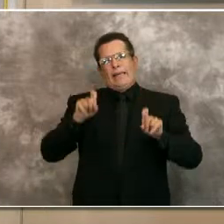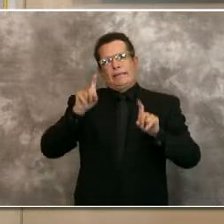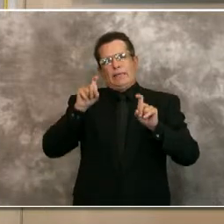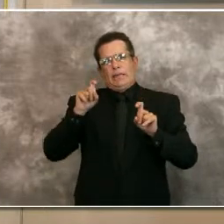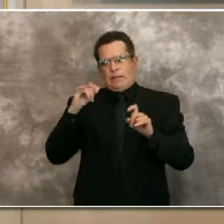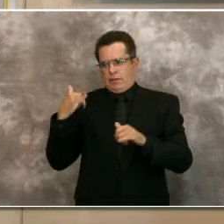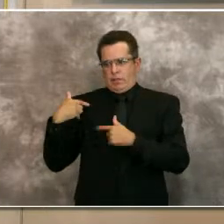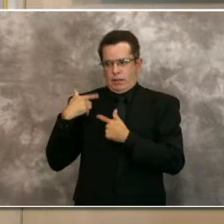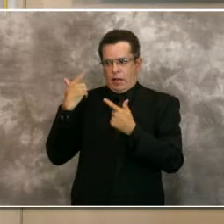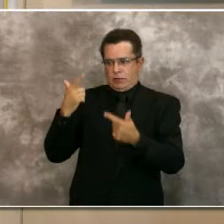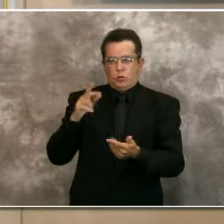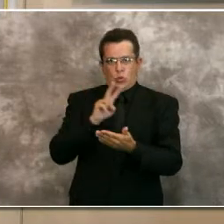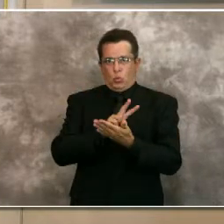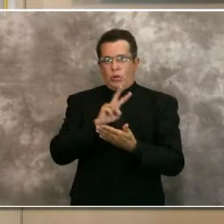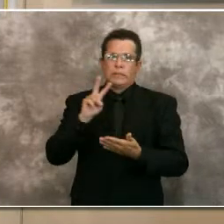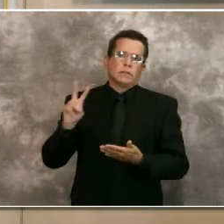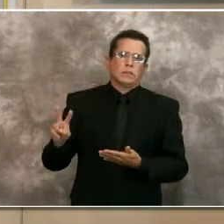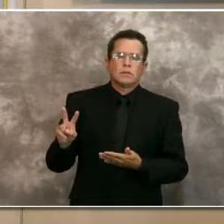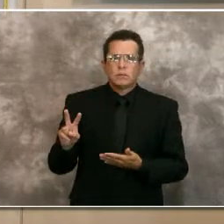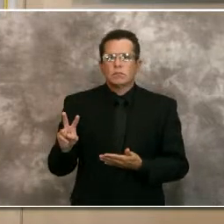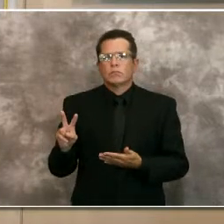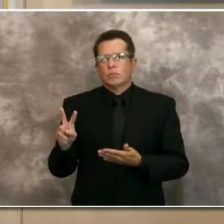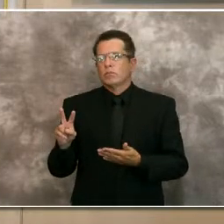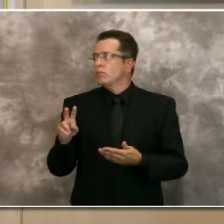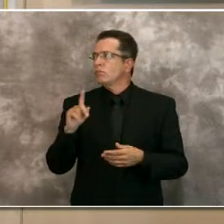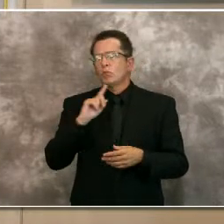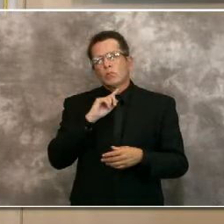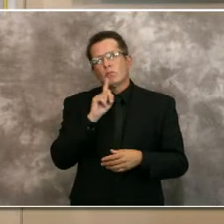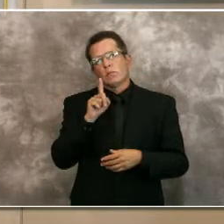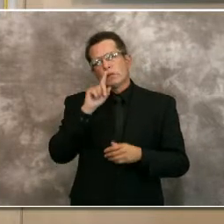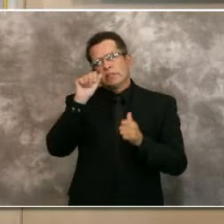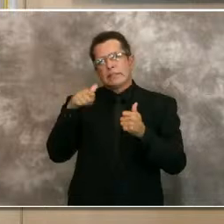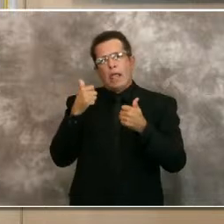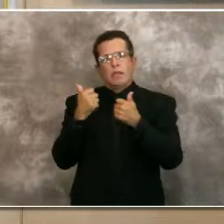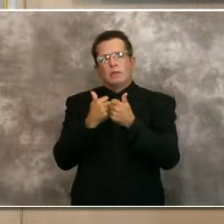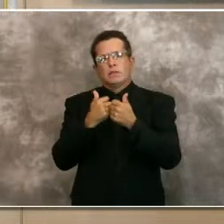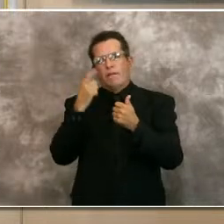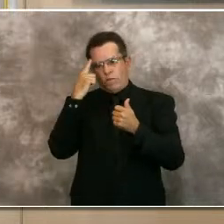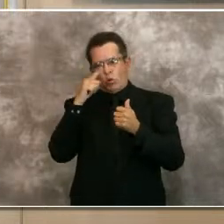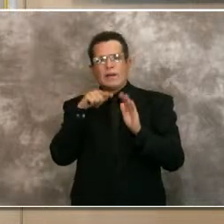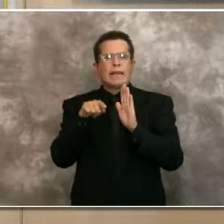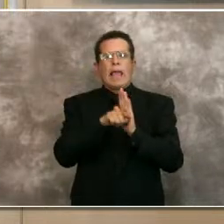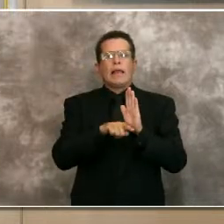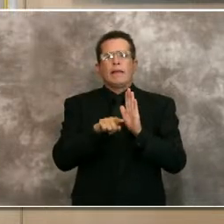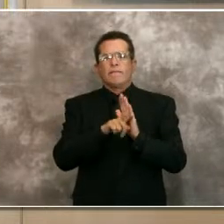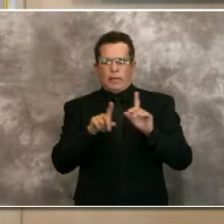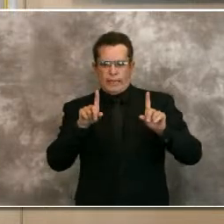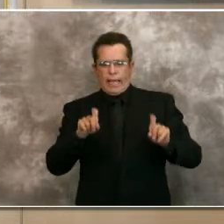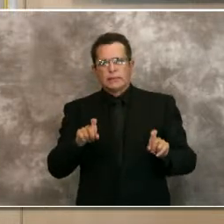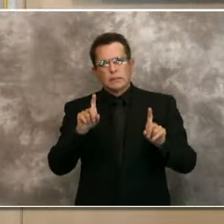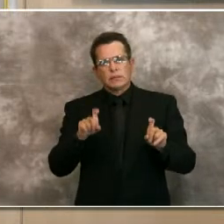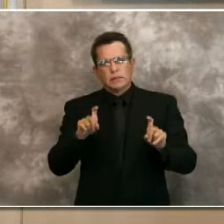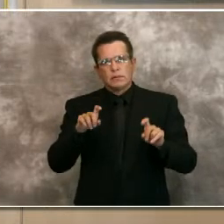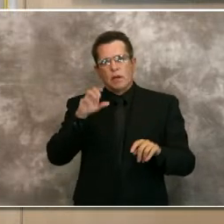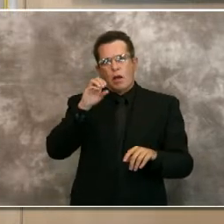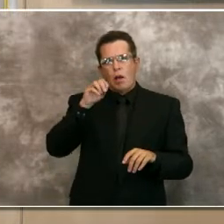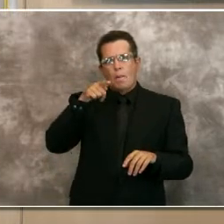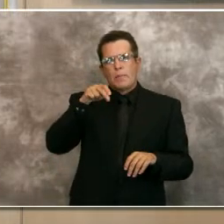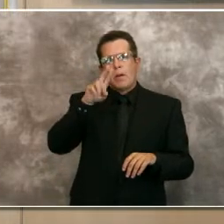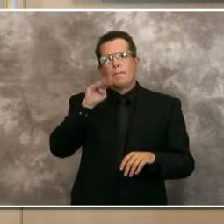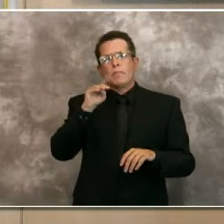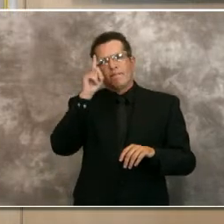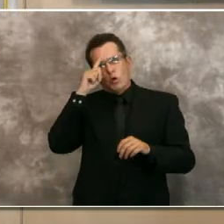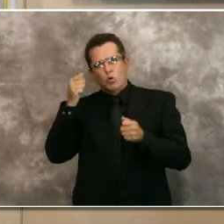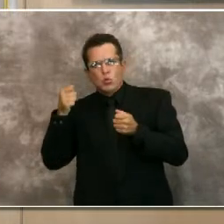we've had challenges with getting the negative test reporting from the Optum drive-up